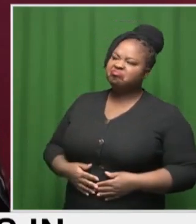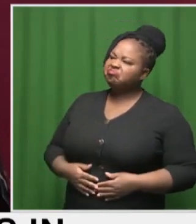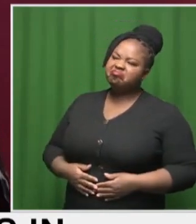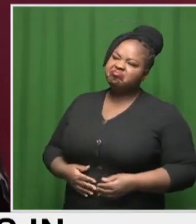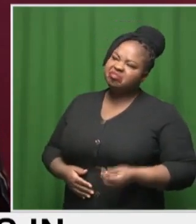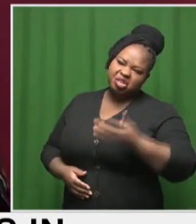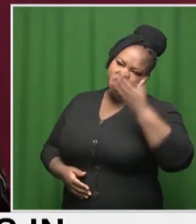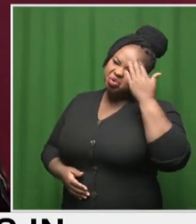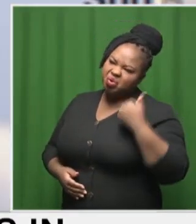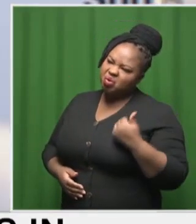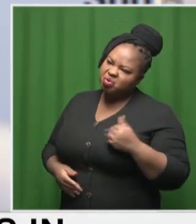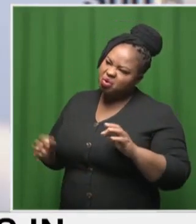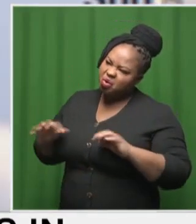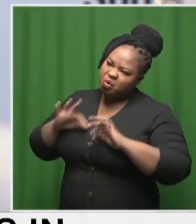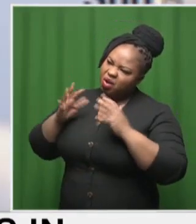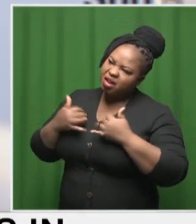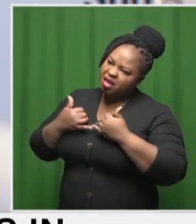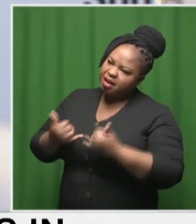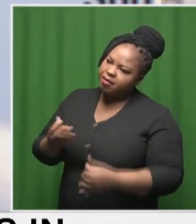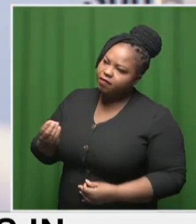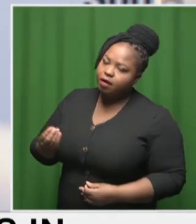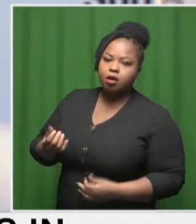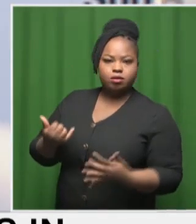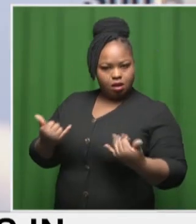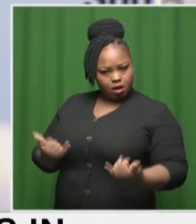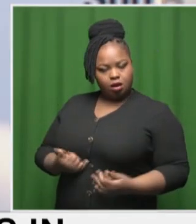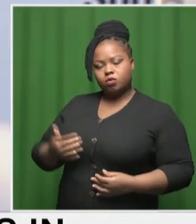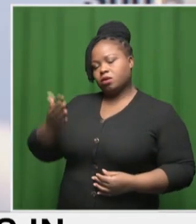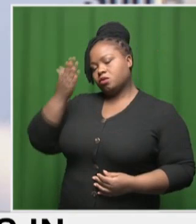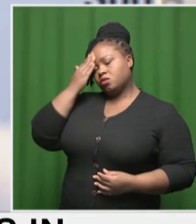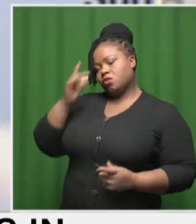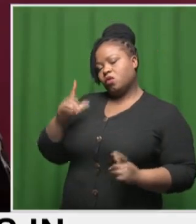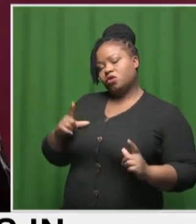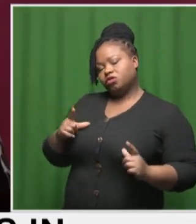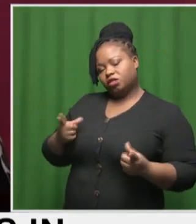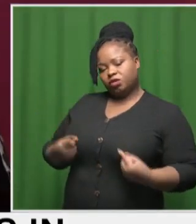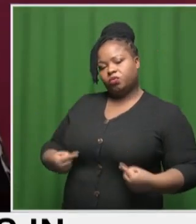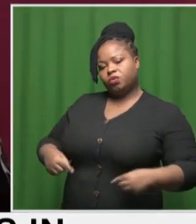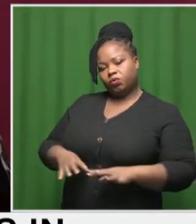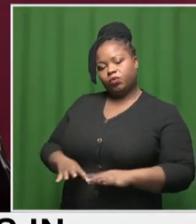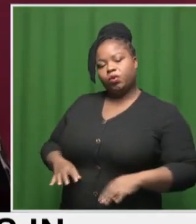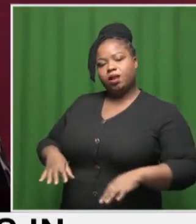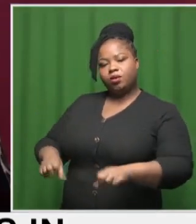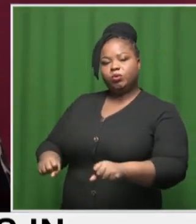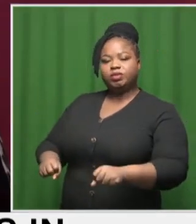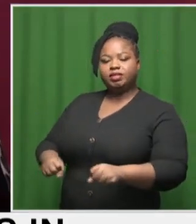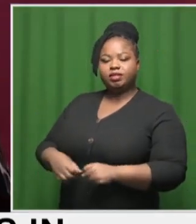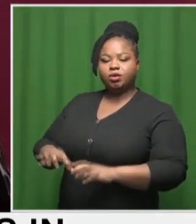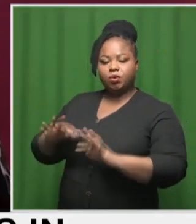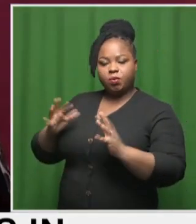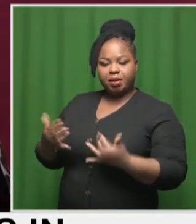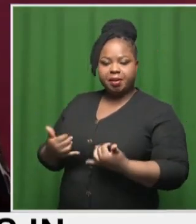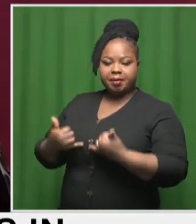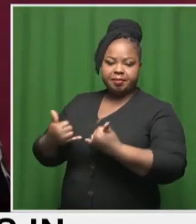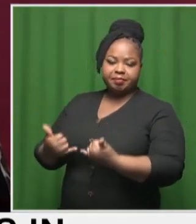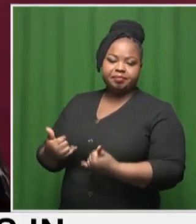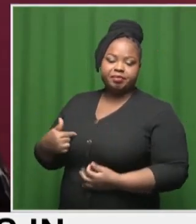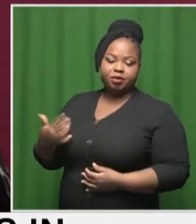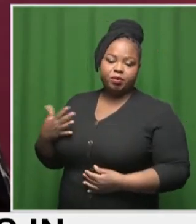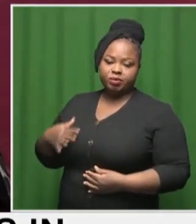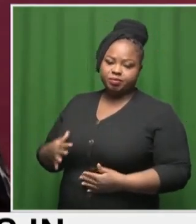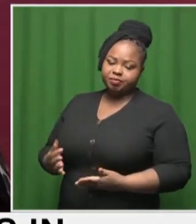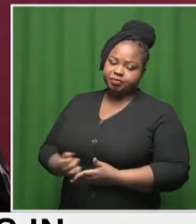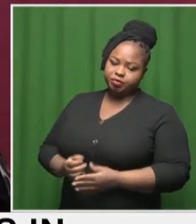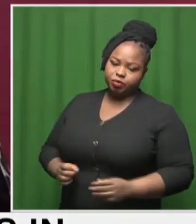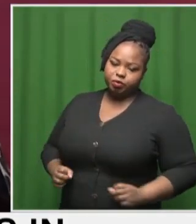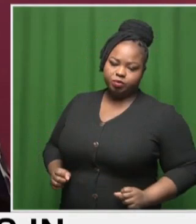that there's a World Cup coming, now they know that we are hosting the World Cup. And I just want to take this opportunity as